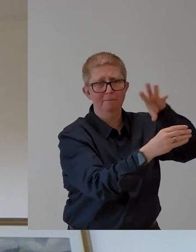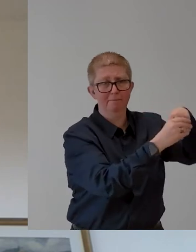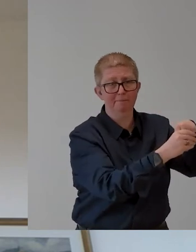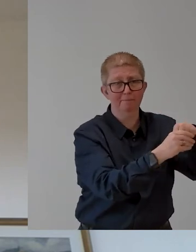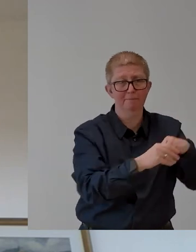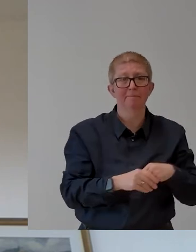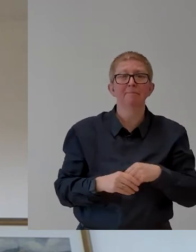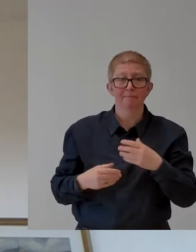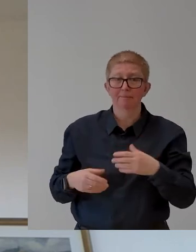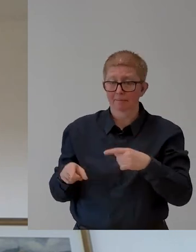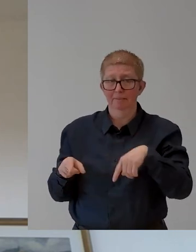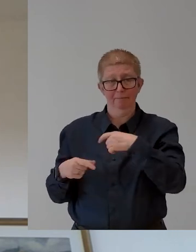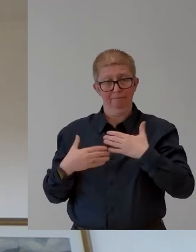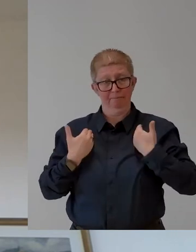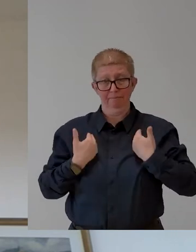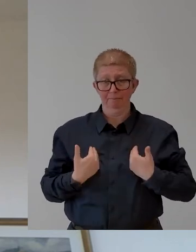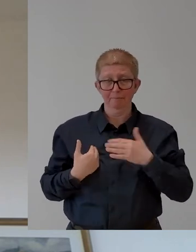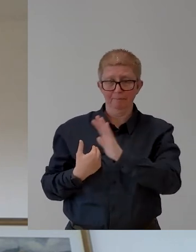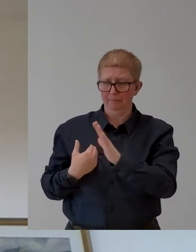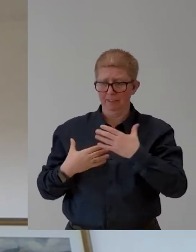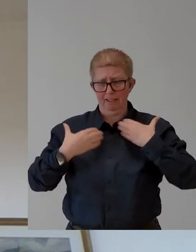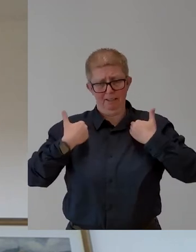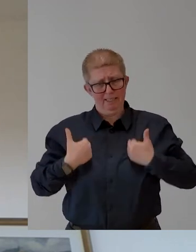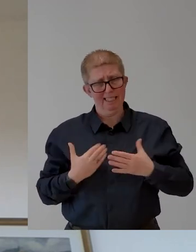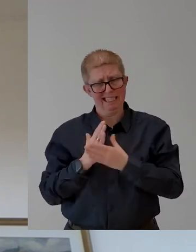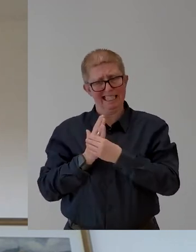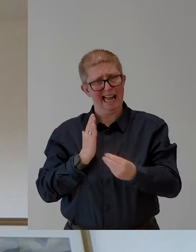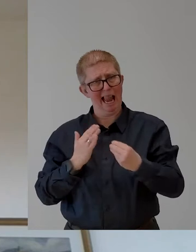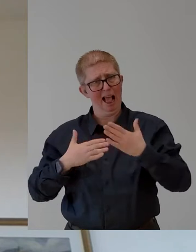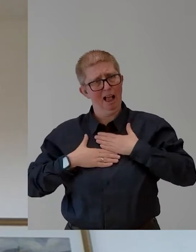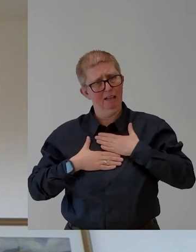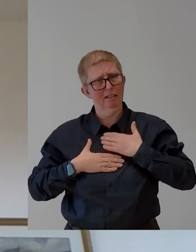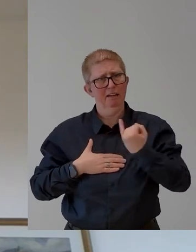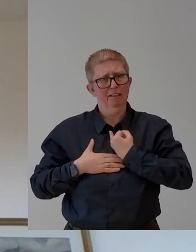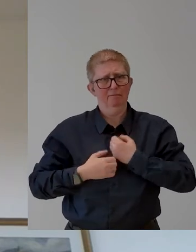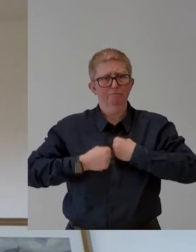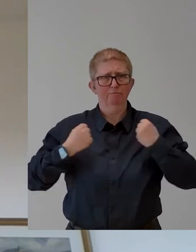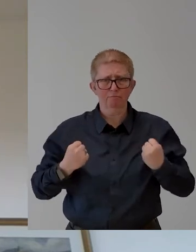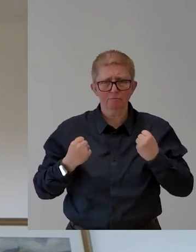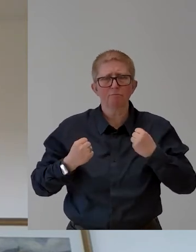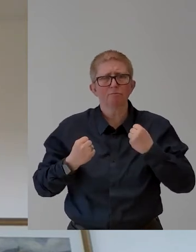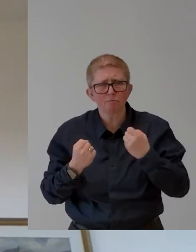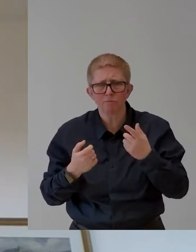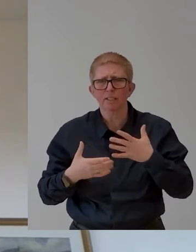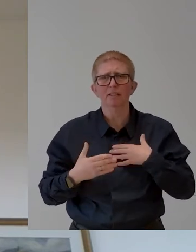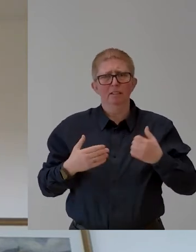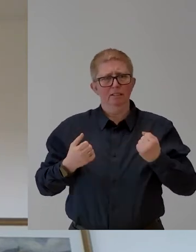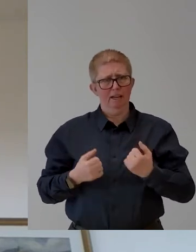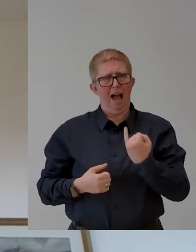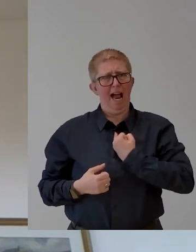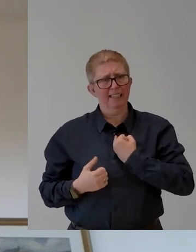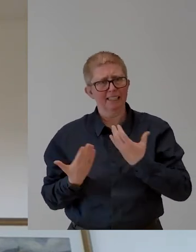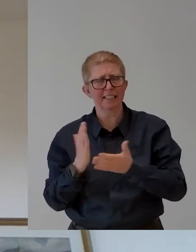on communication skills and following up on their psychological status. You know, as people with disabilities, when they integrate directly